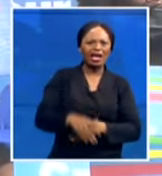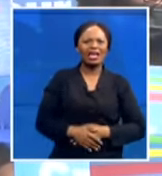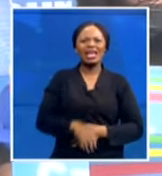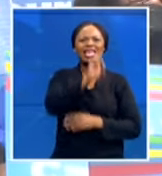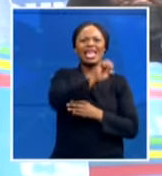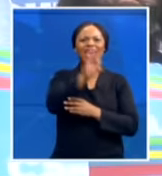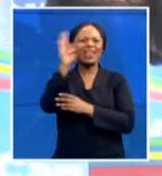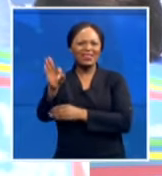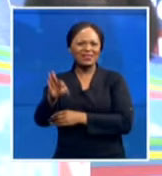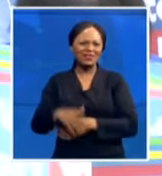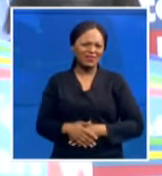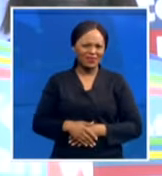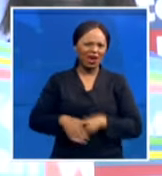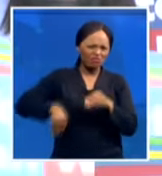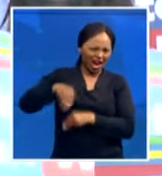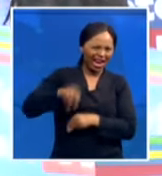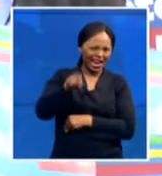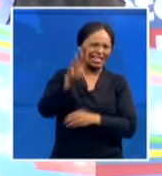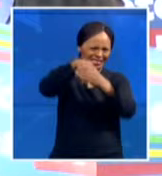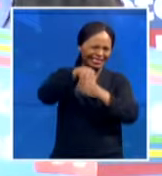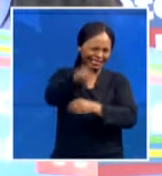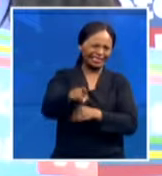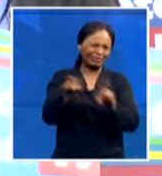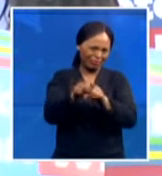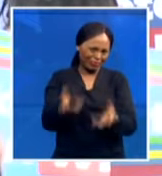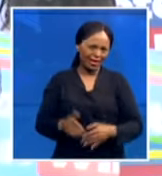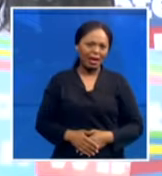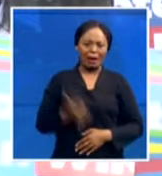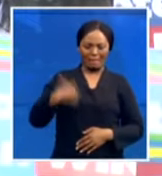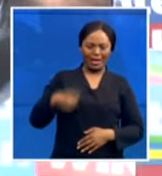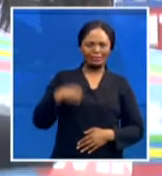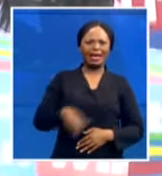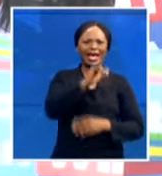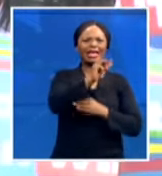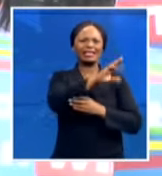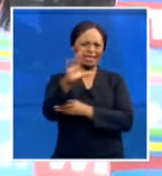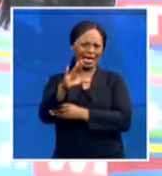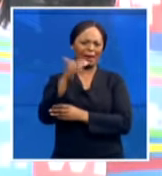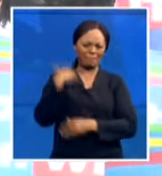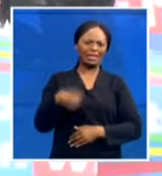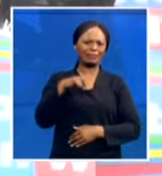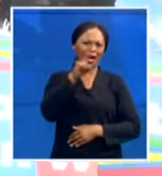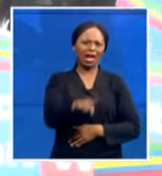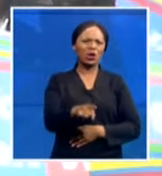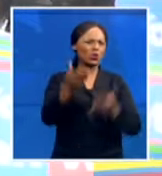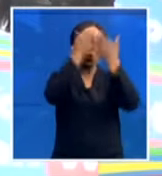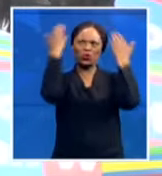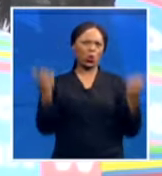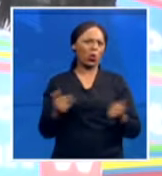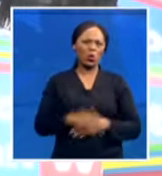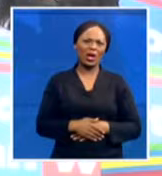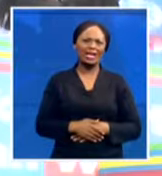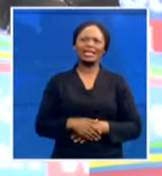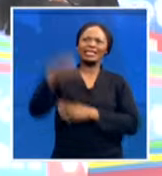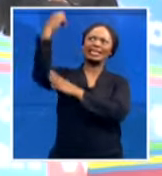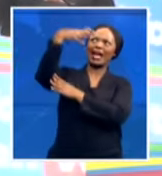you live in these municipalities, these ANC municipalities, you don't know when the streetlights will be fixed, when the potholes will